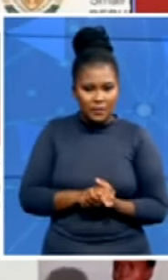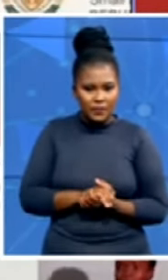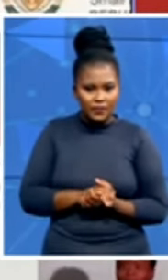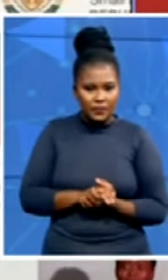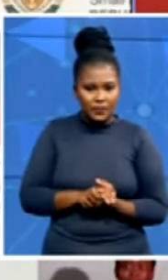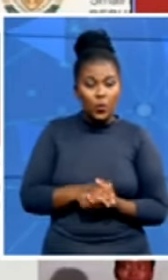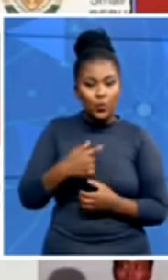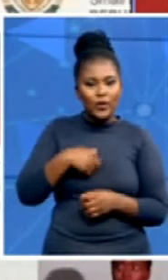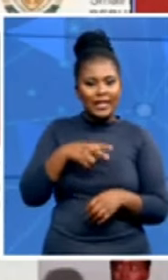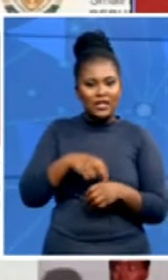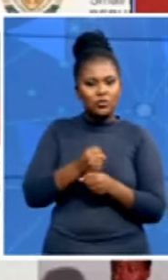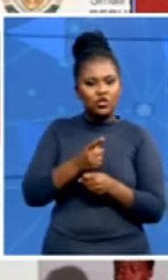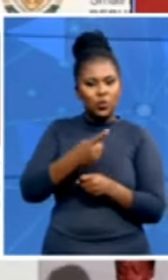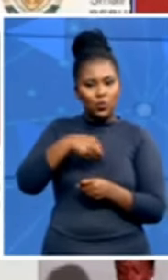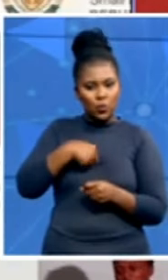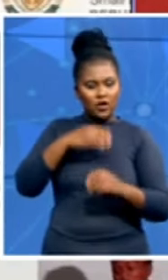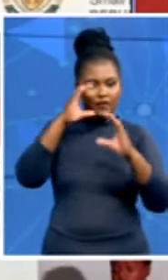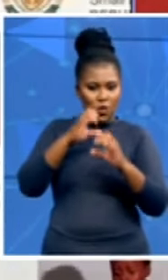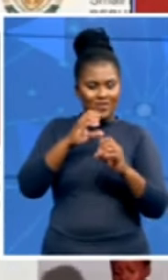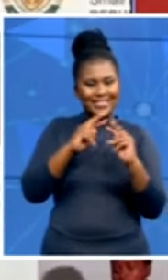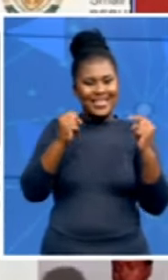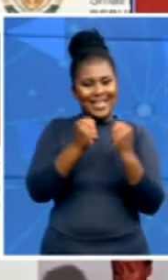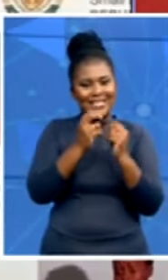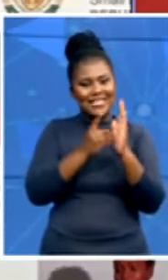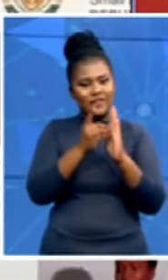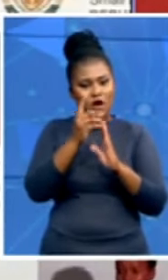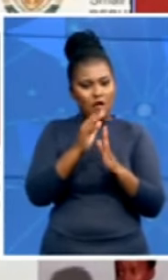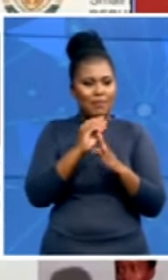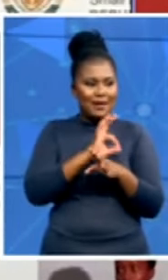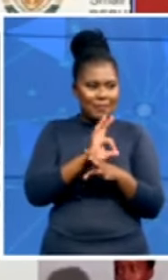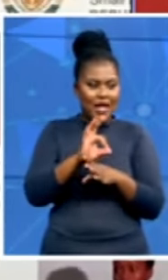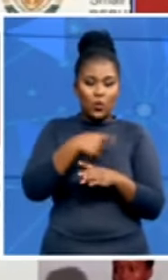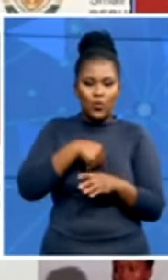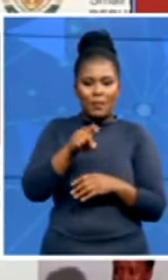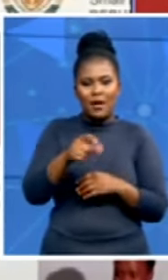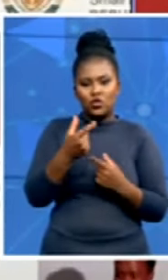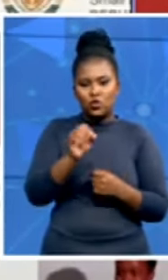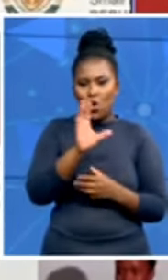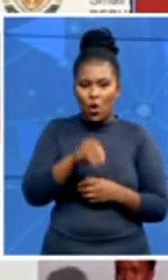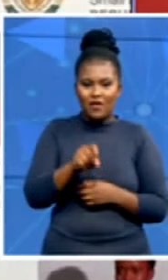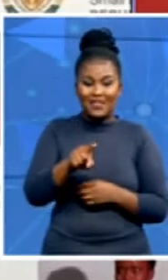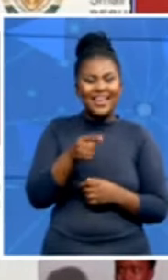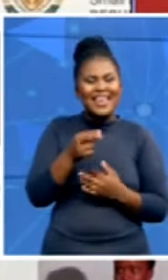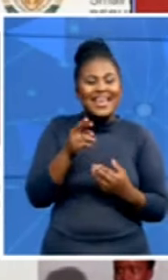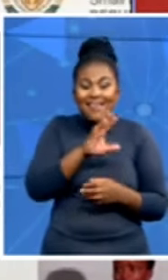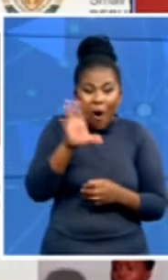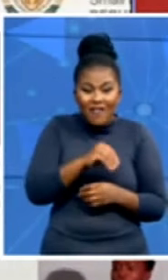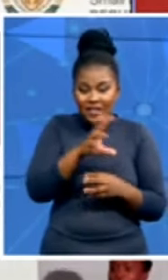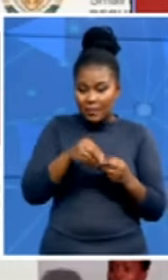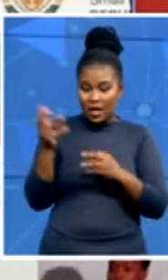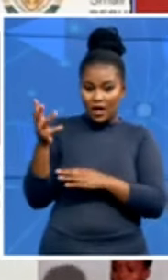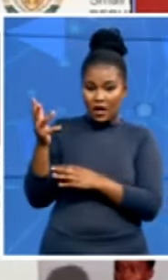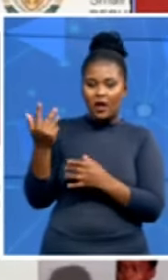Plan dictates, that is something that we have to do. All of that requires resources, but not only financial resources.